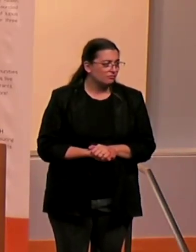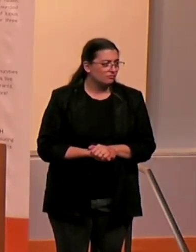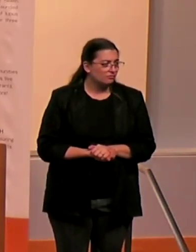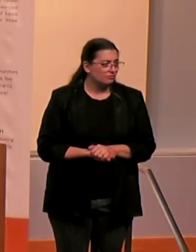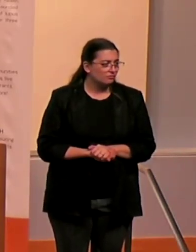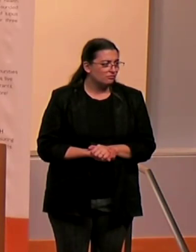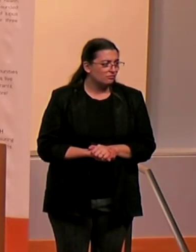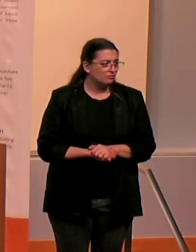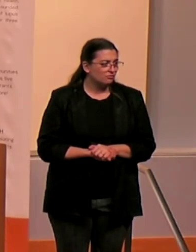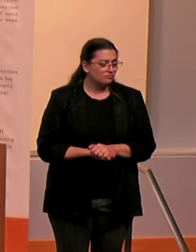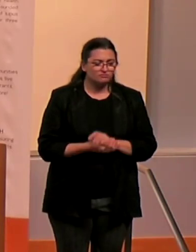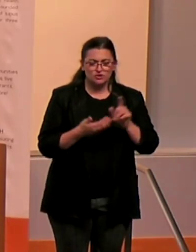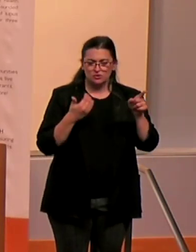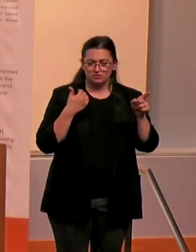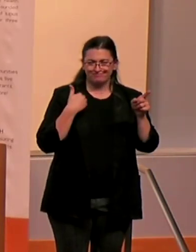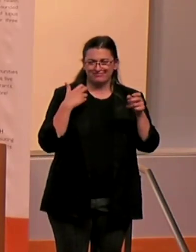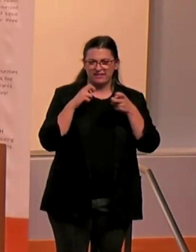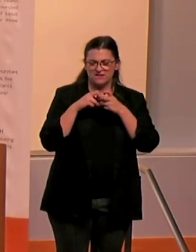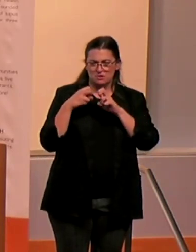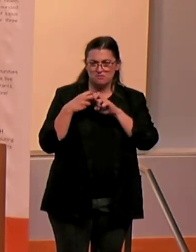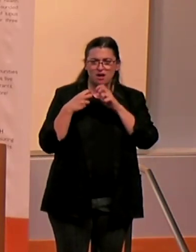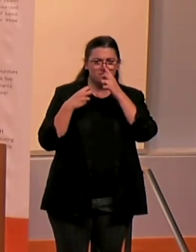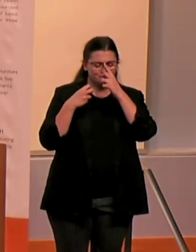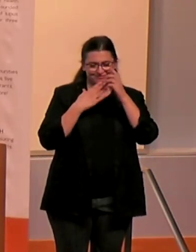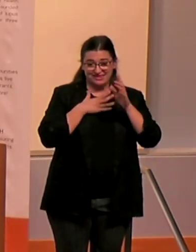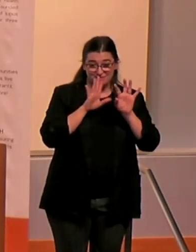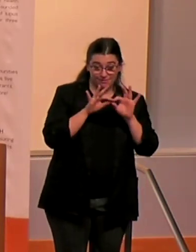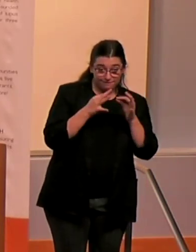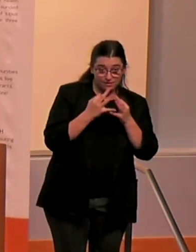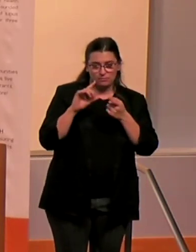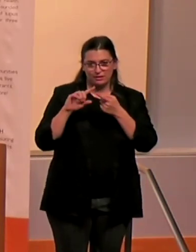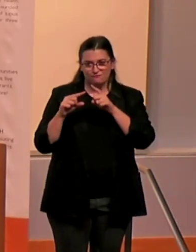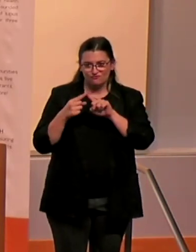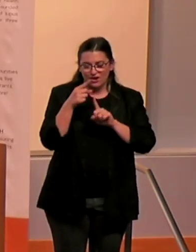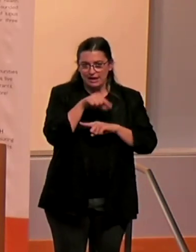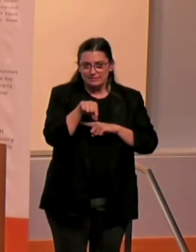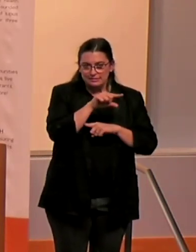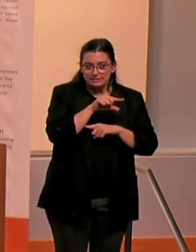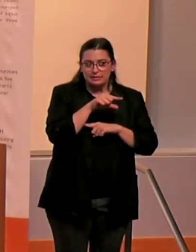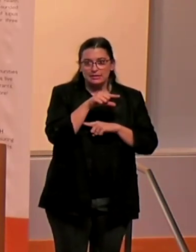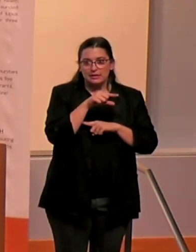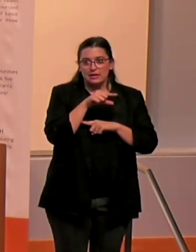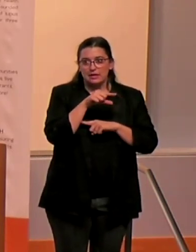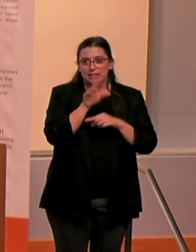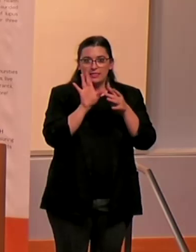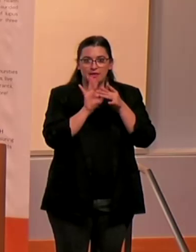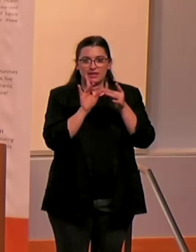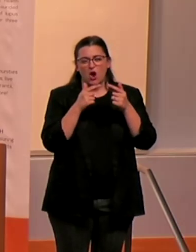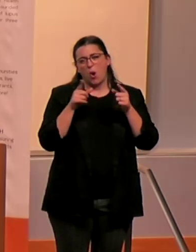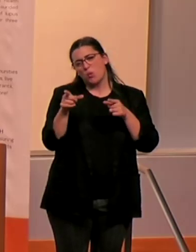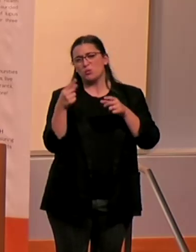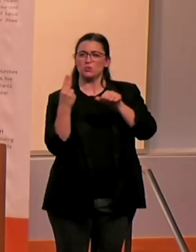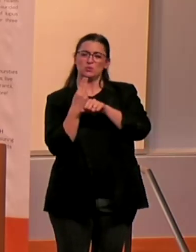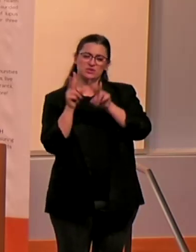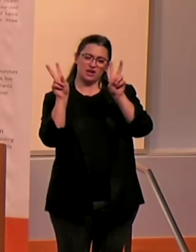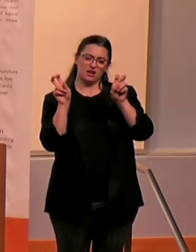So I'm having a problem dealing with family and friends who say I'm using the sick card.